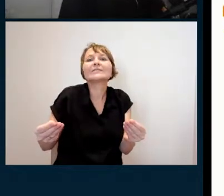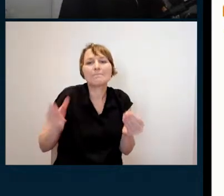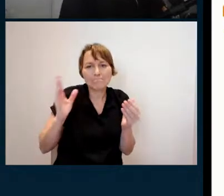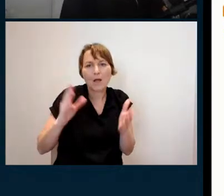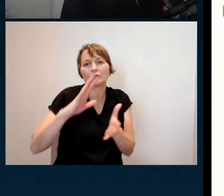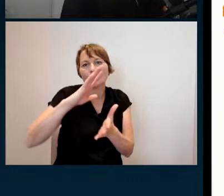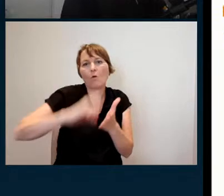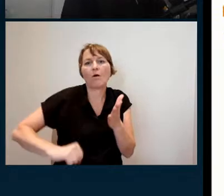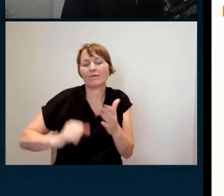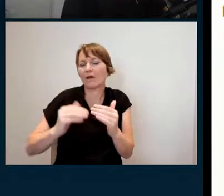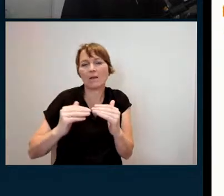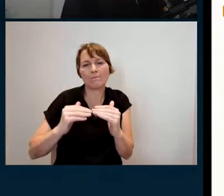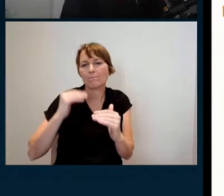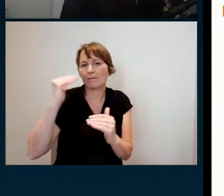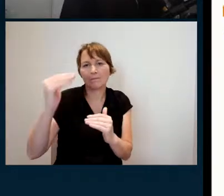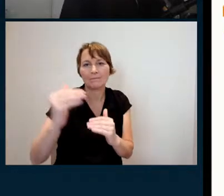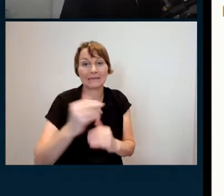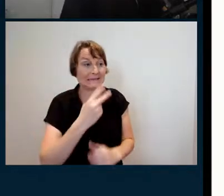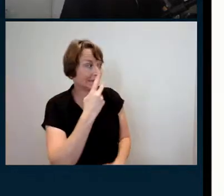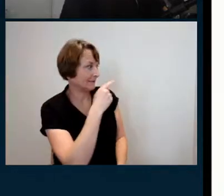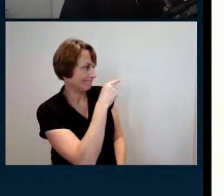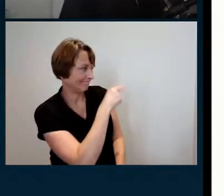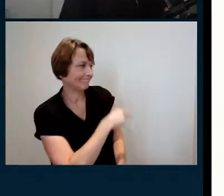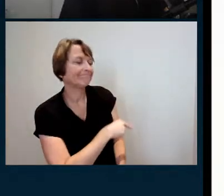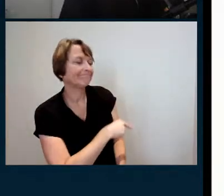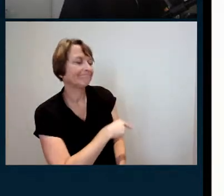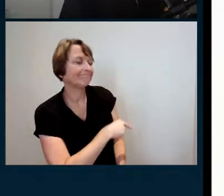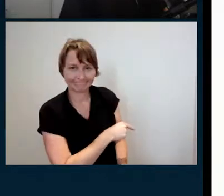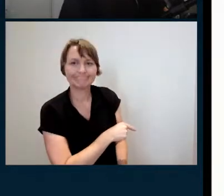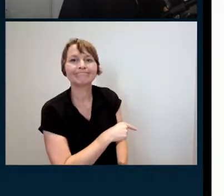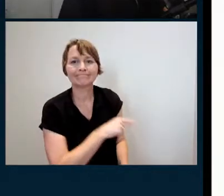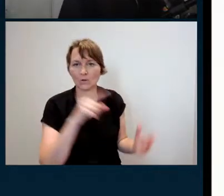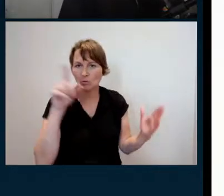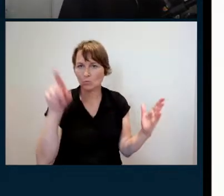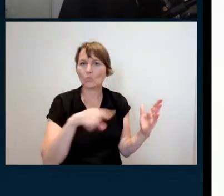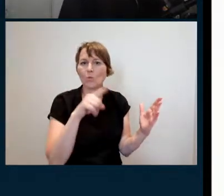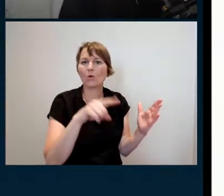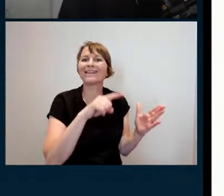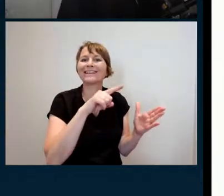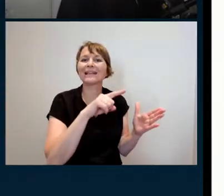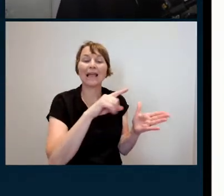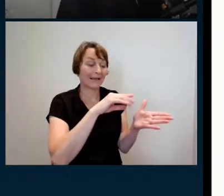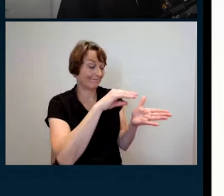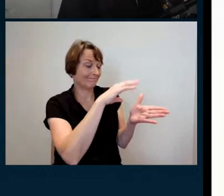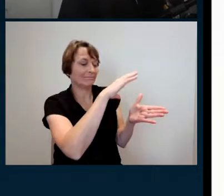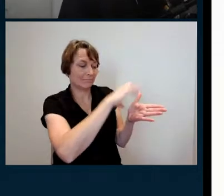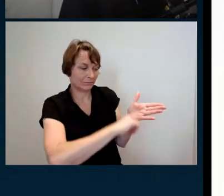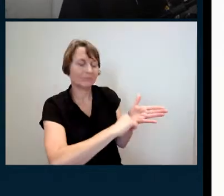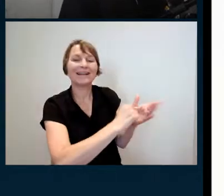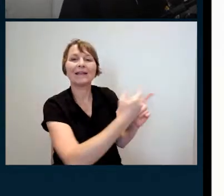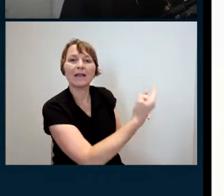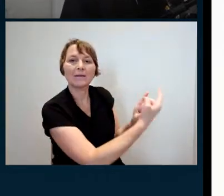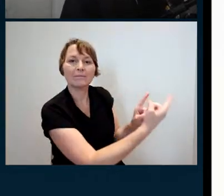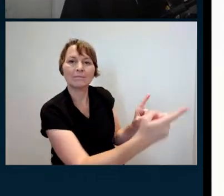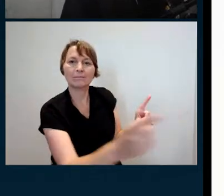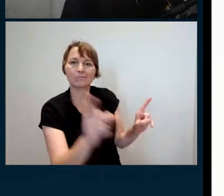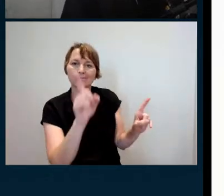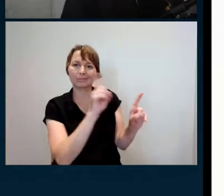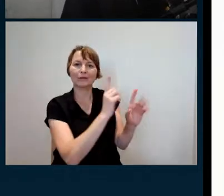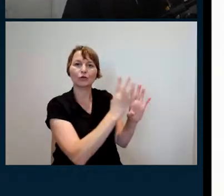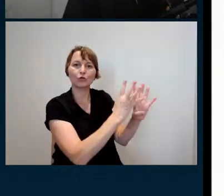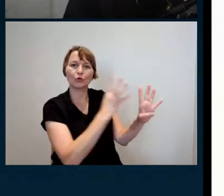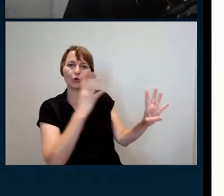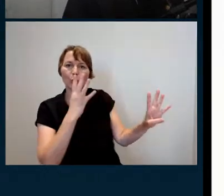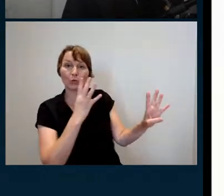a resource that it can delete, and it had pushed it to the queue. And I can look here. And here I see the message